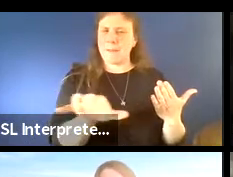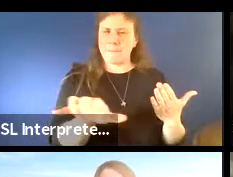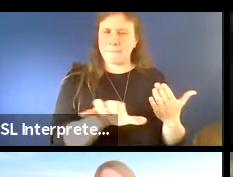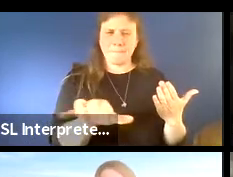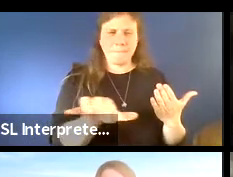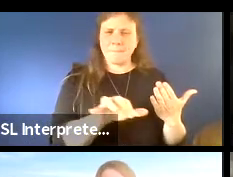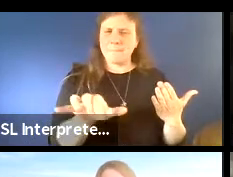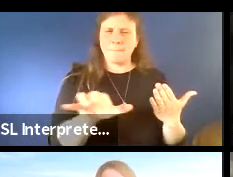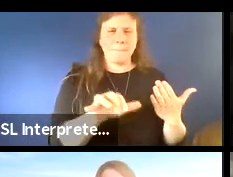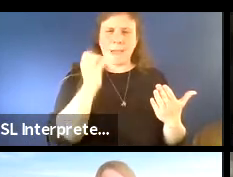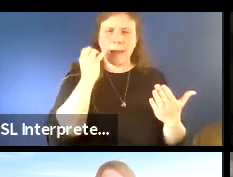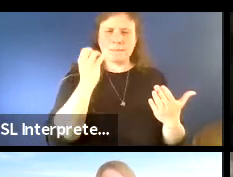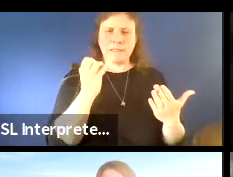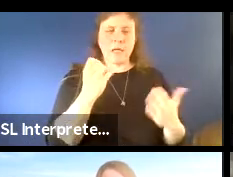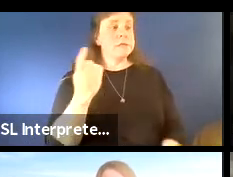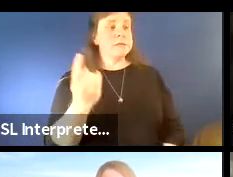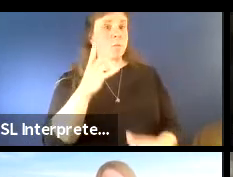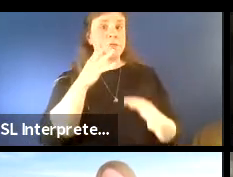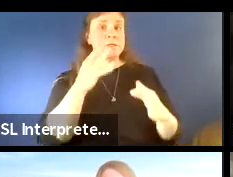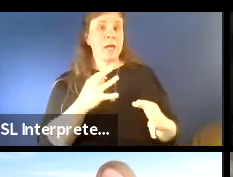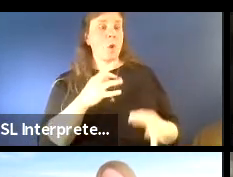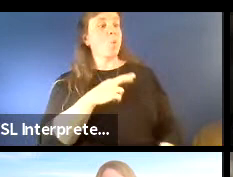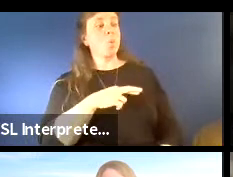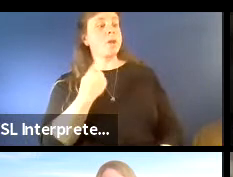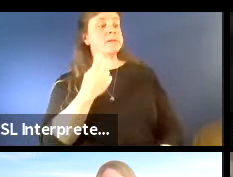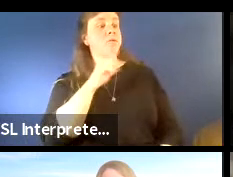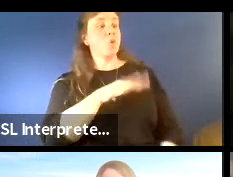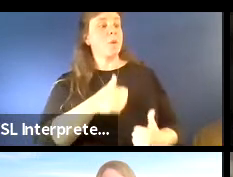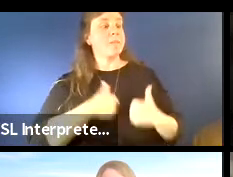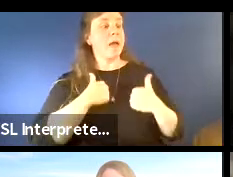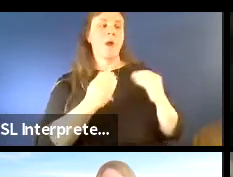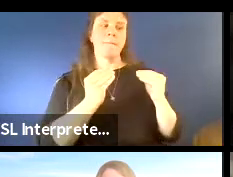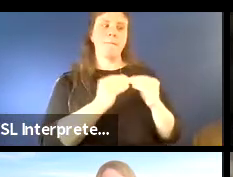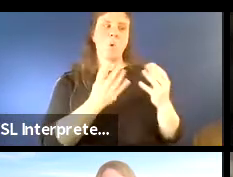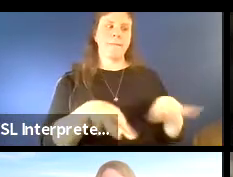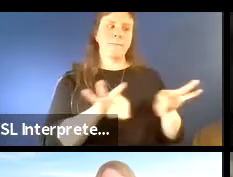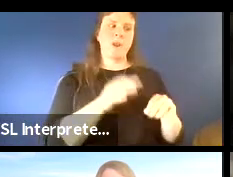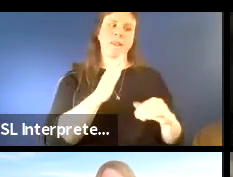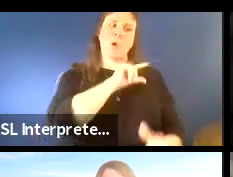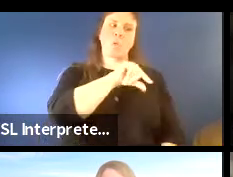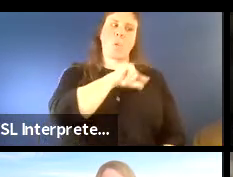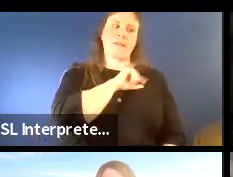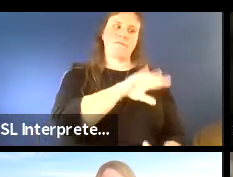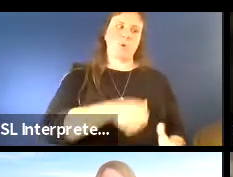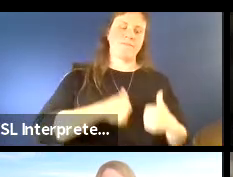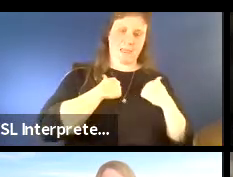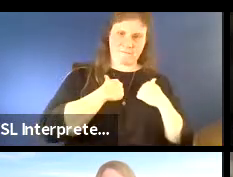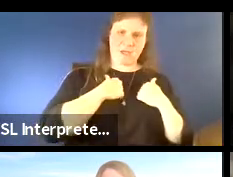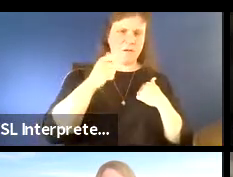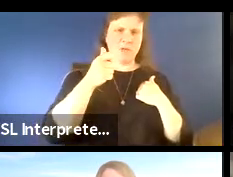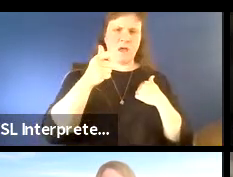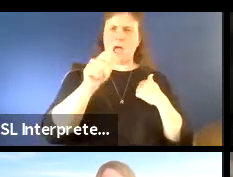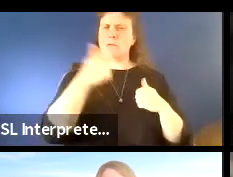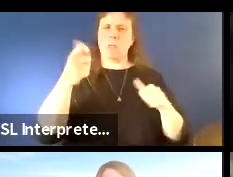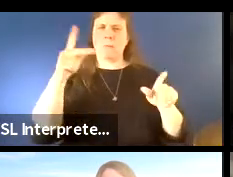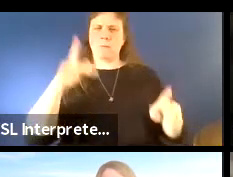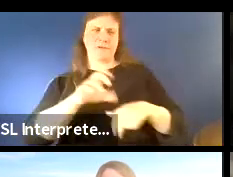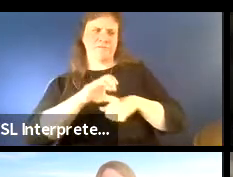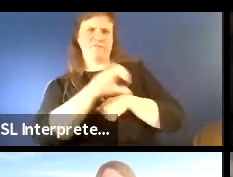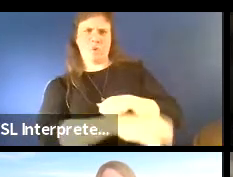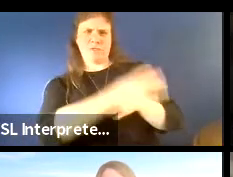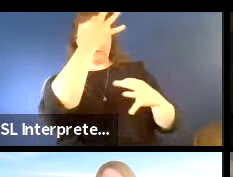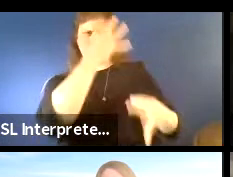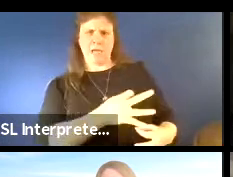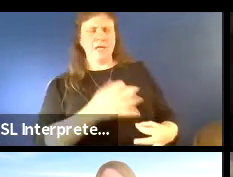decided that the risk to their life is more important than the quality of their life to a certain degree. And I'm just trying